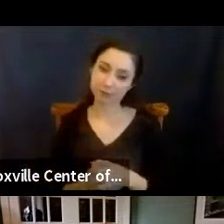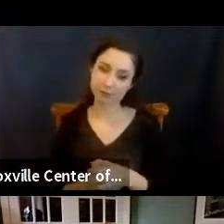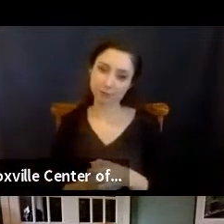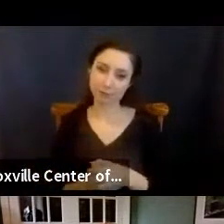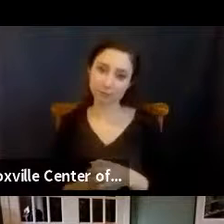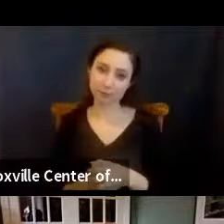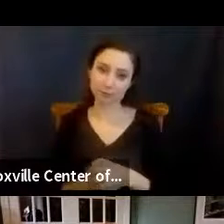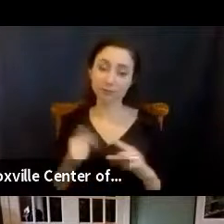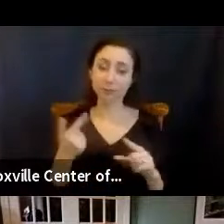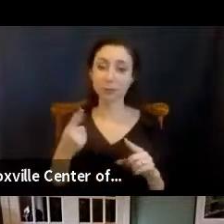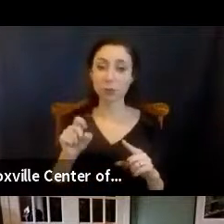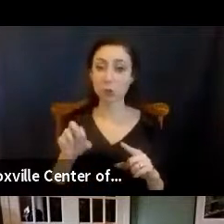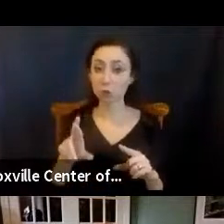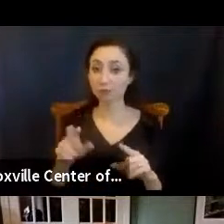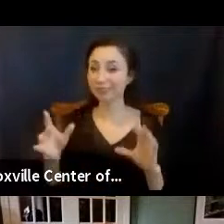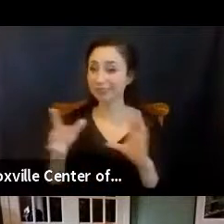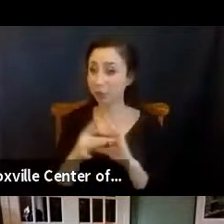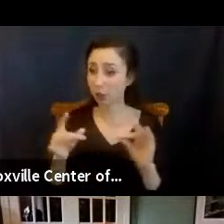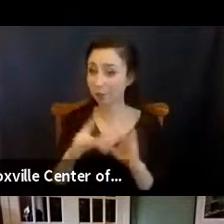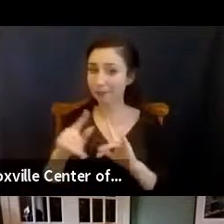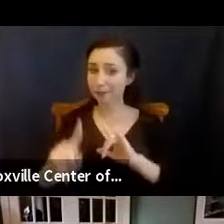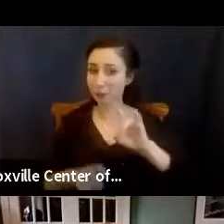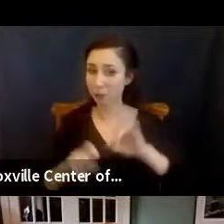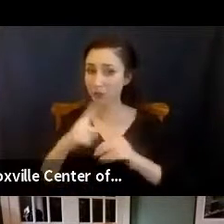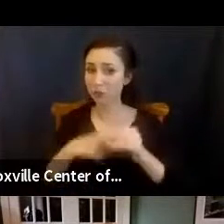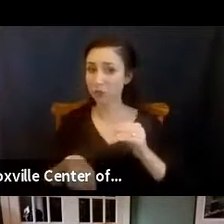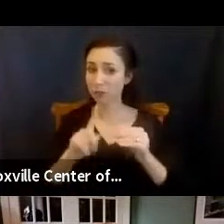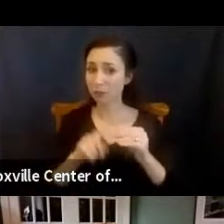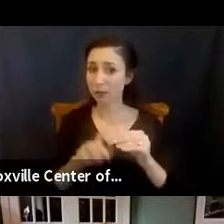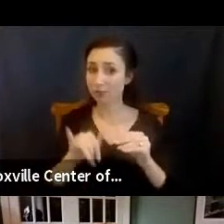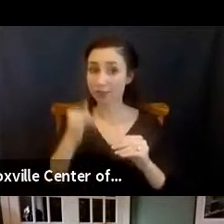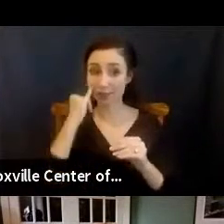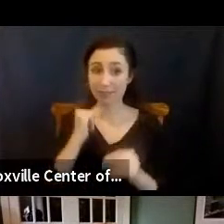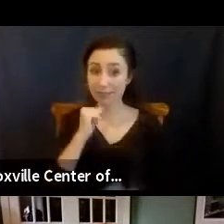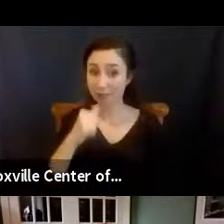Comments about that? Questions? If not, I have a